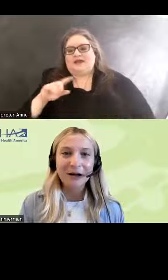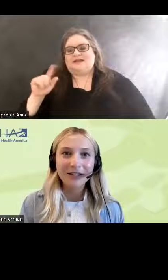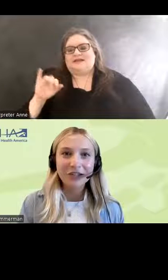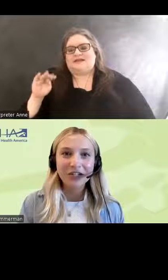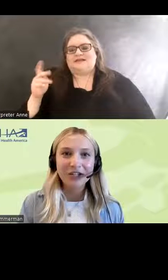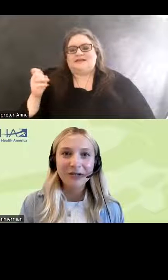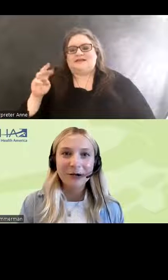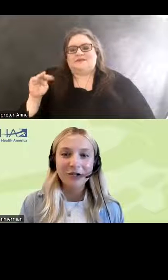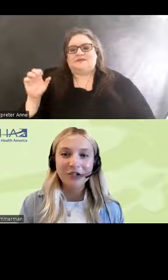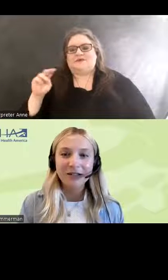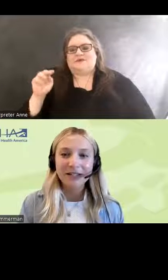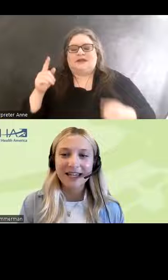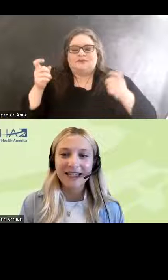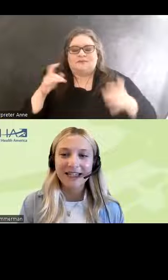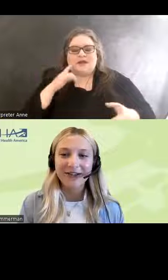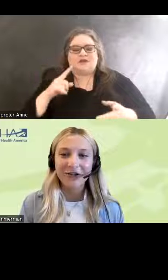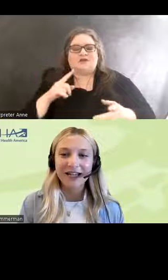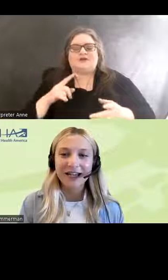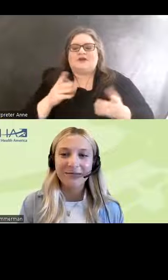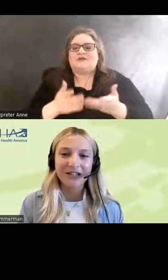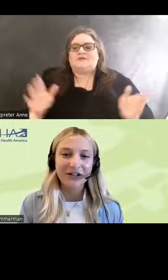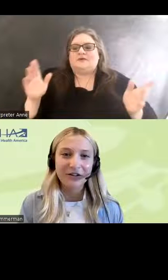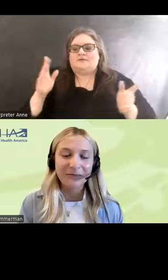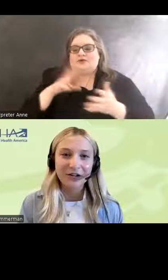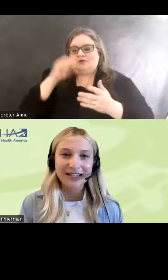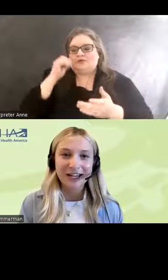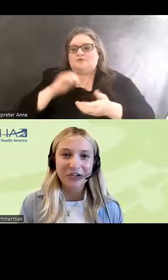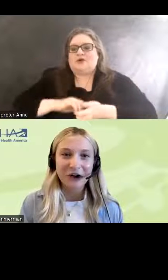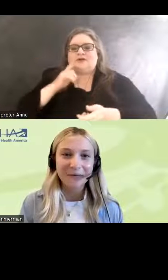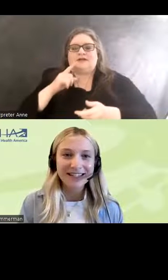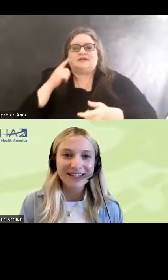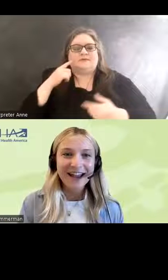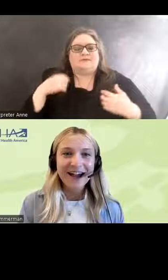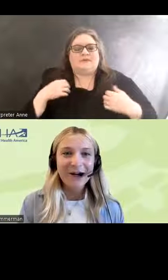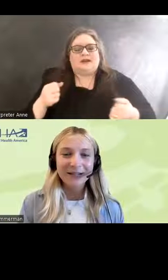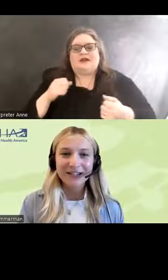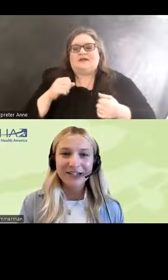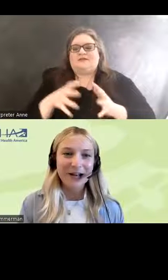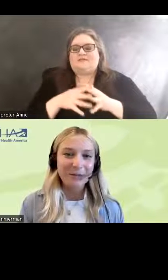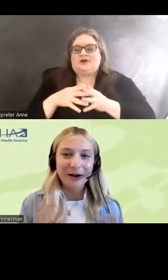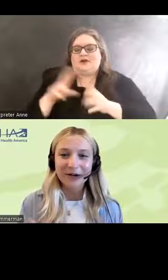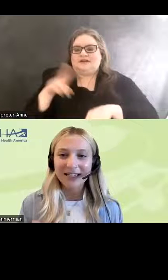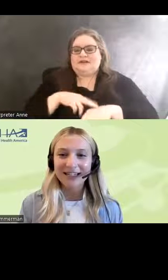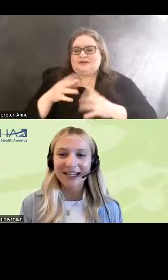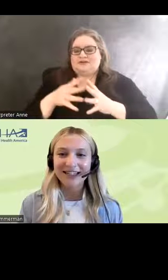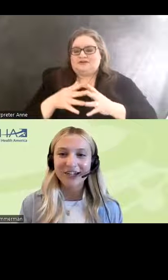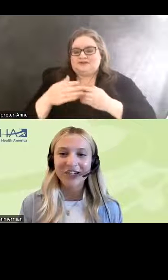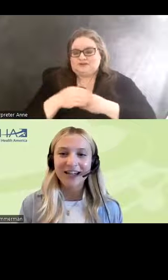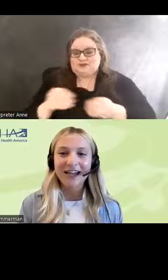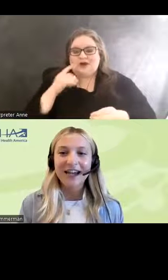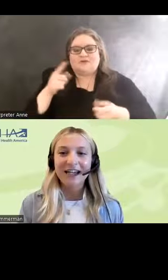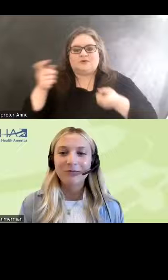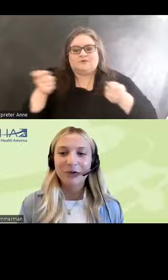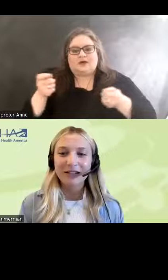of public education partnerships and e-learning at Mental Health America's National Office. I'll be here to help moderate today's